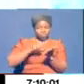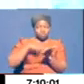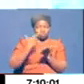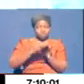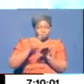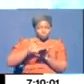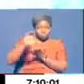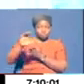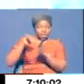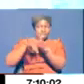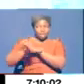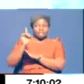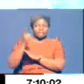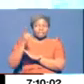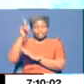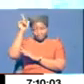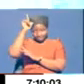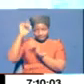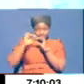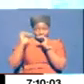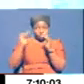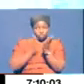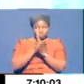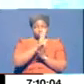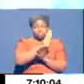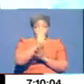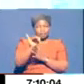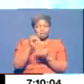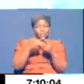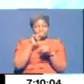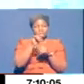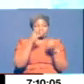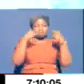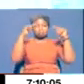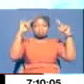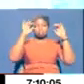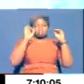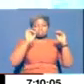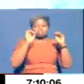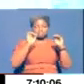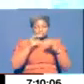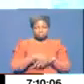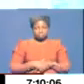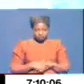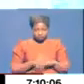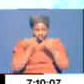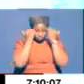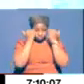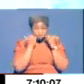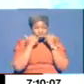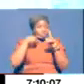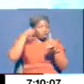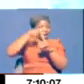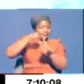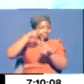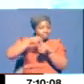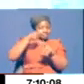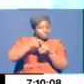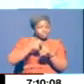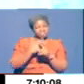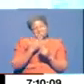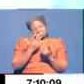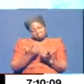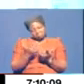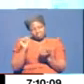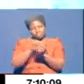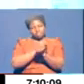through the BBI initiative, but it wasn't to be. Judicial activism took care of that. Yet we